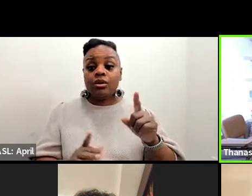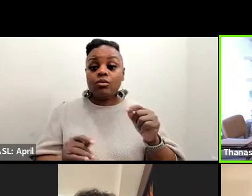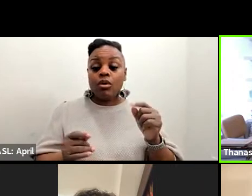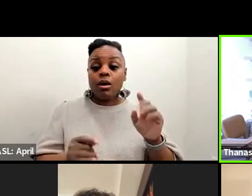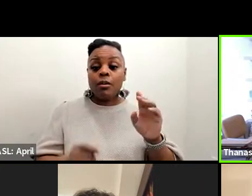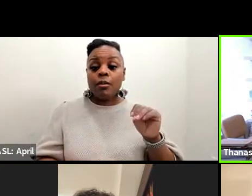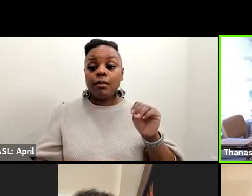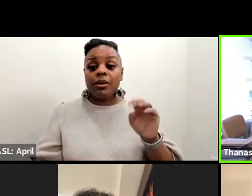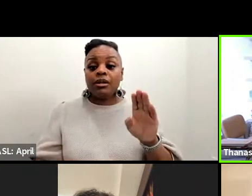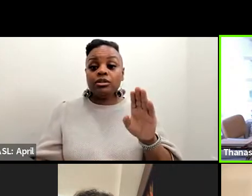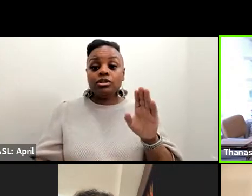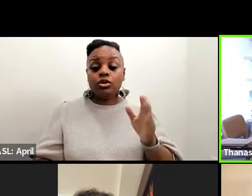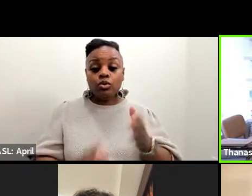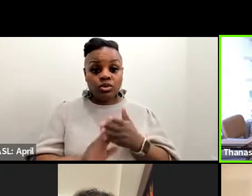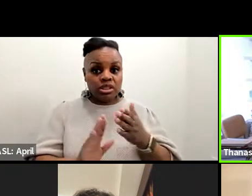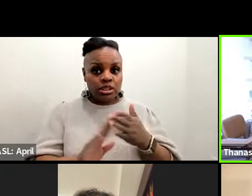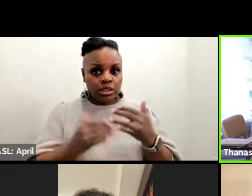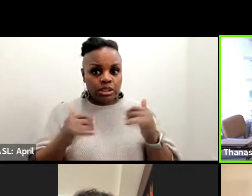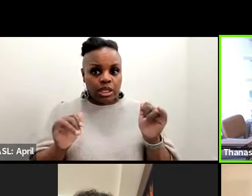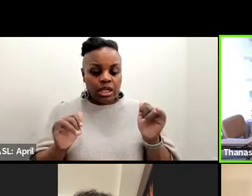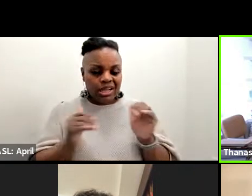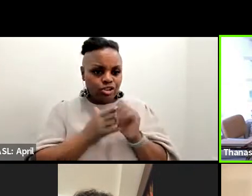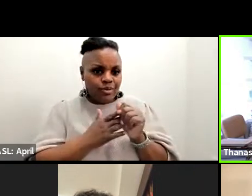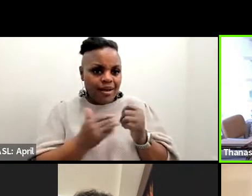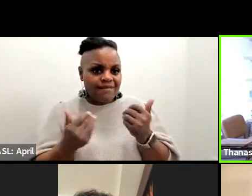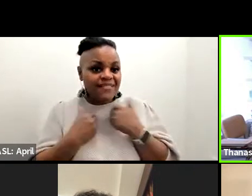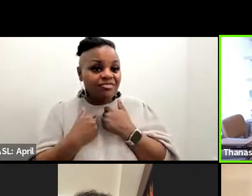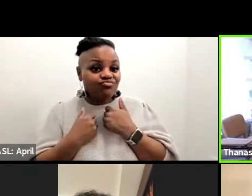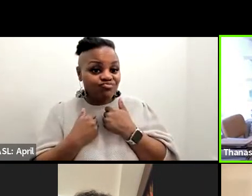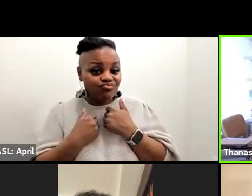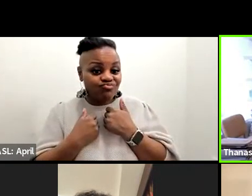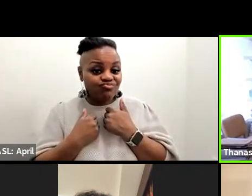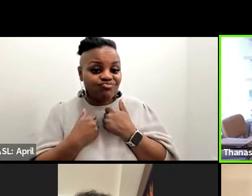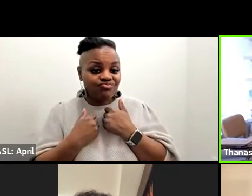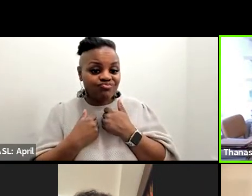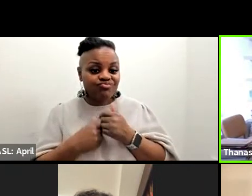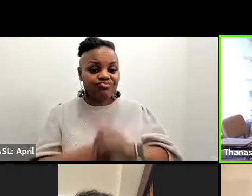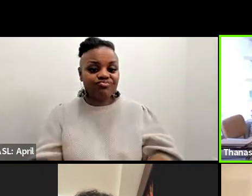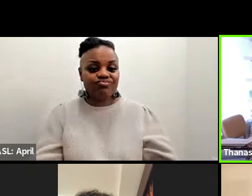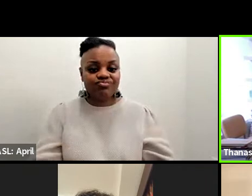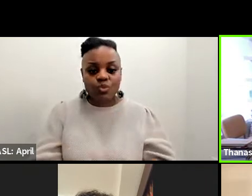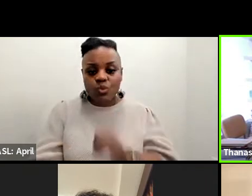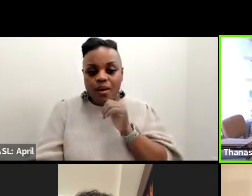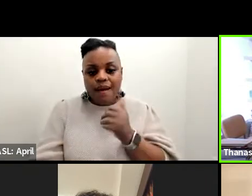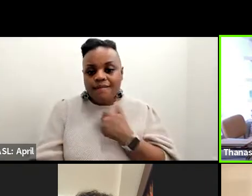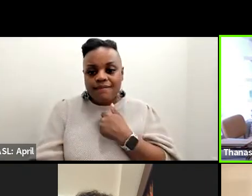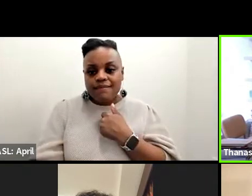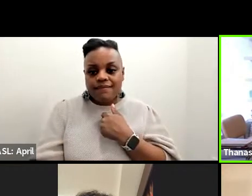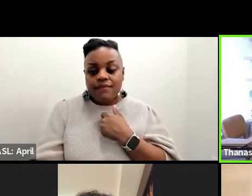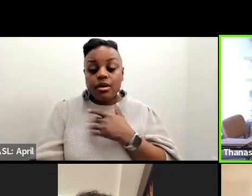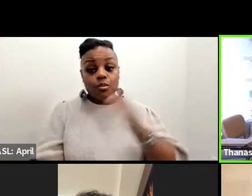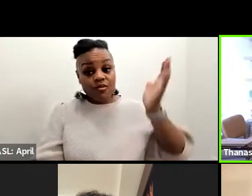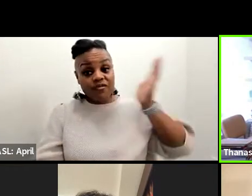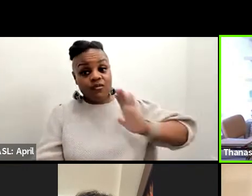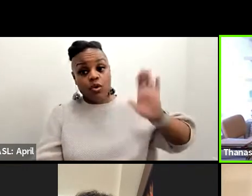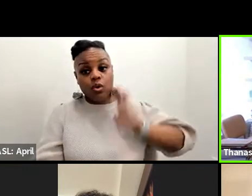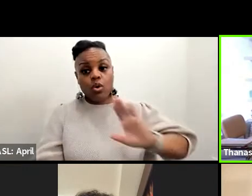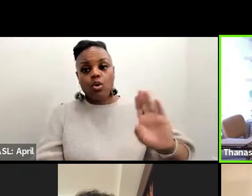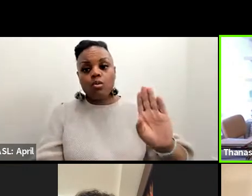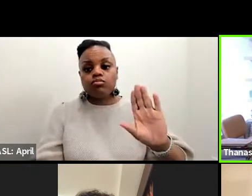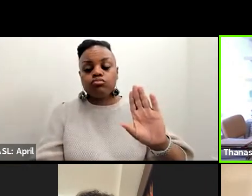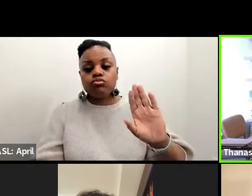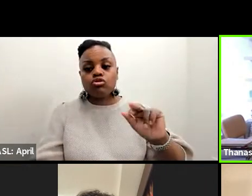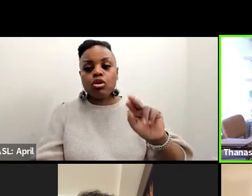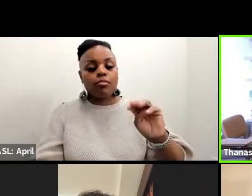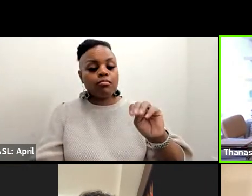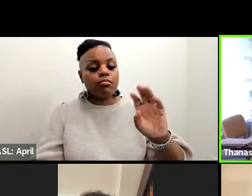sort of bureaucratic organs that you've documented as being so important to the Brotherhood's persistence? Have those structures